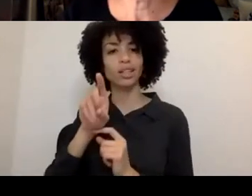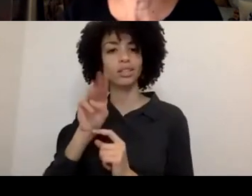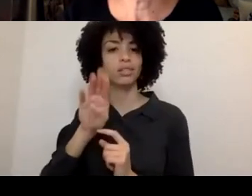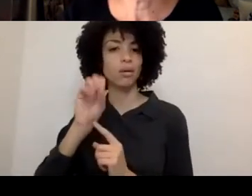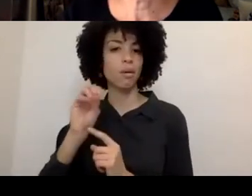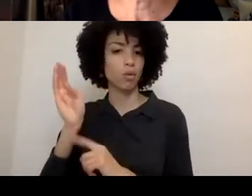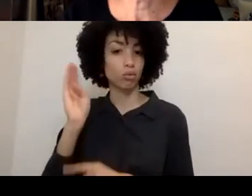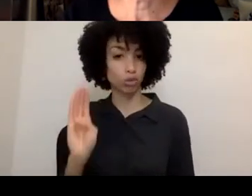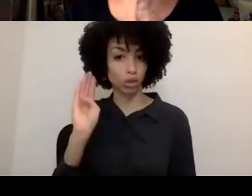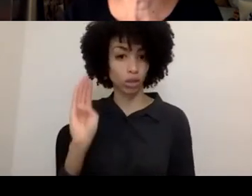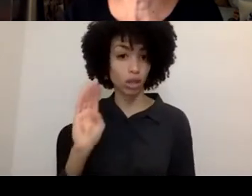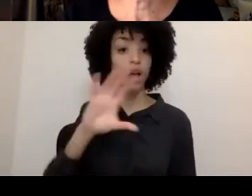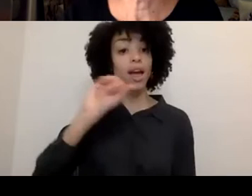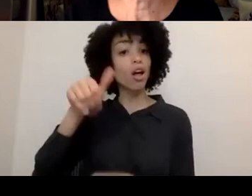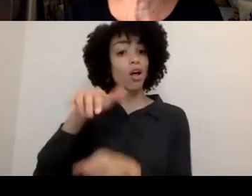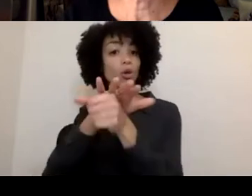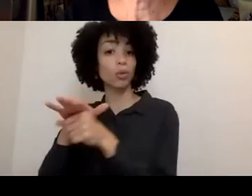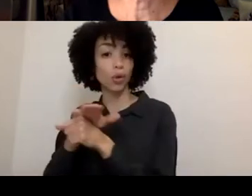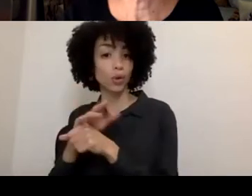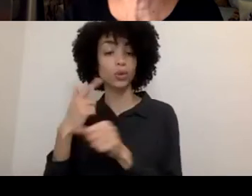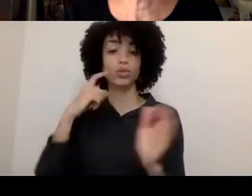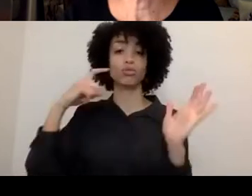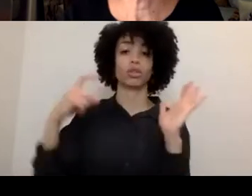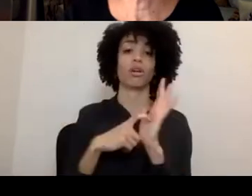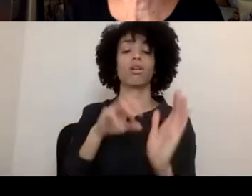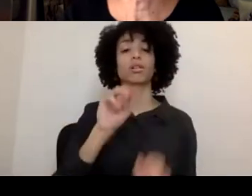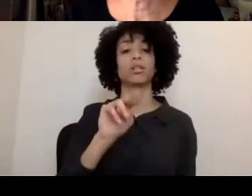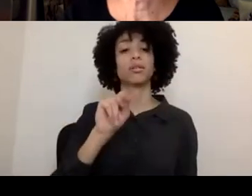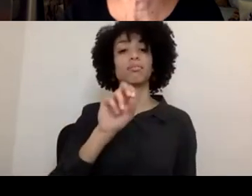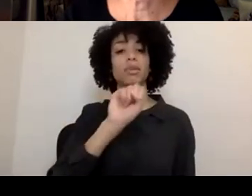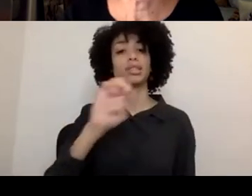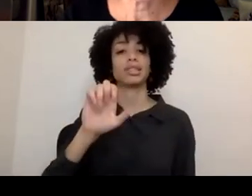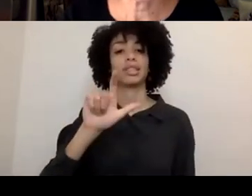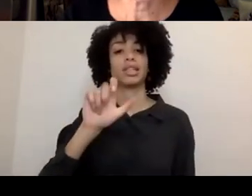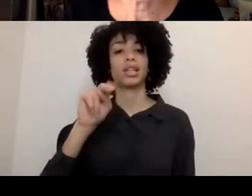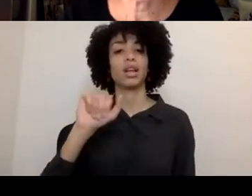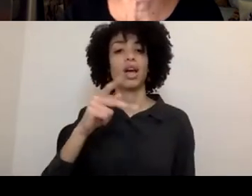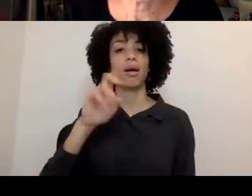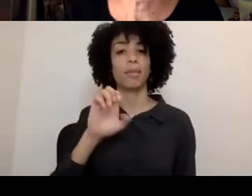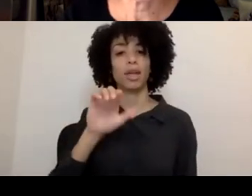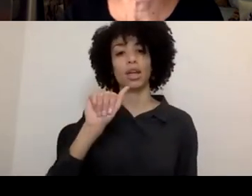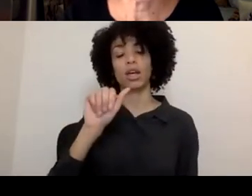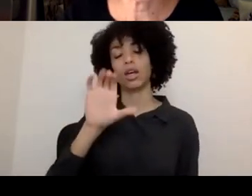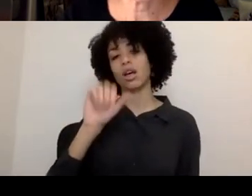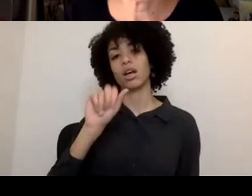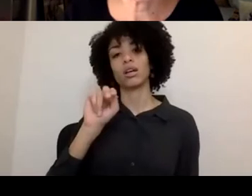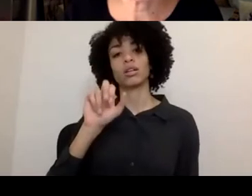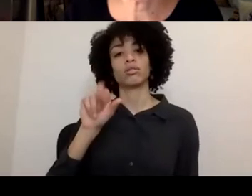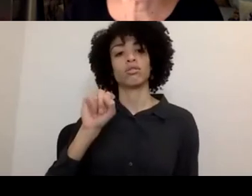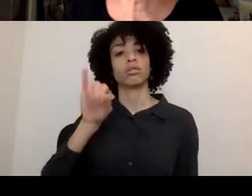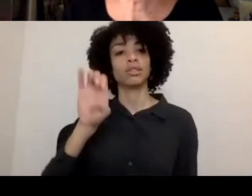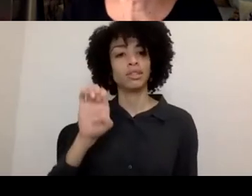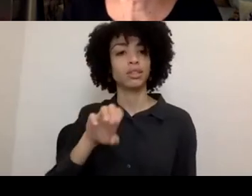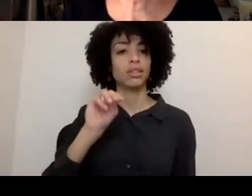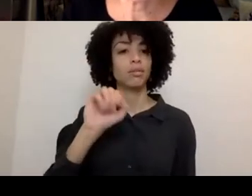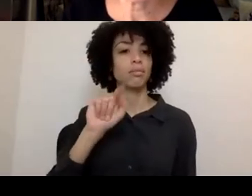New York City, therefore acknowledging the Muncie, Lenape, Canarsie, Matinecock, and Wappinger communities, past and present, as